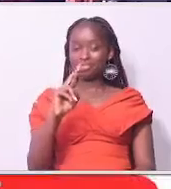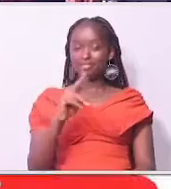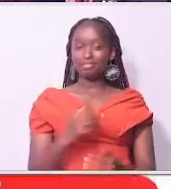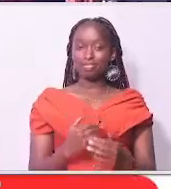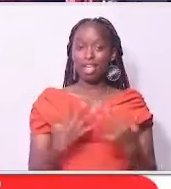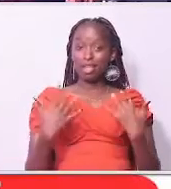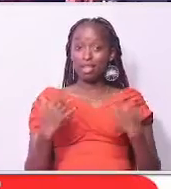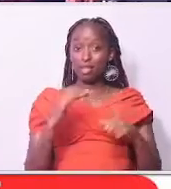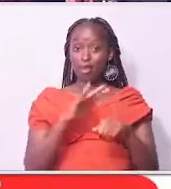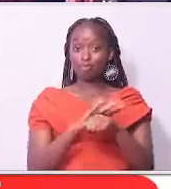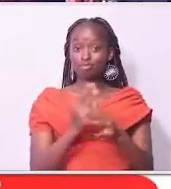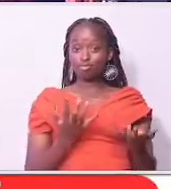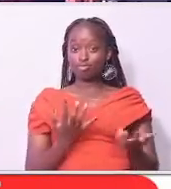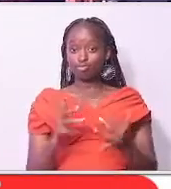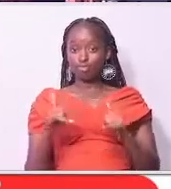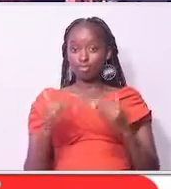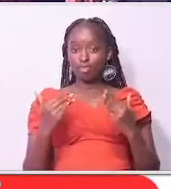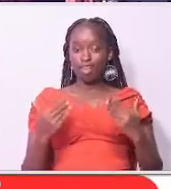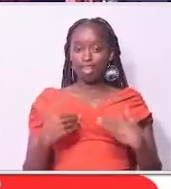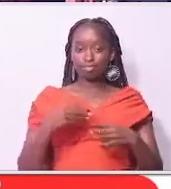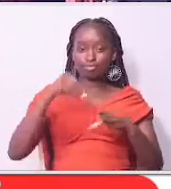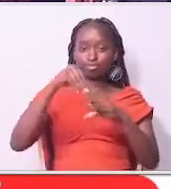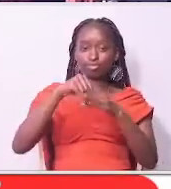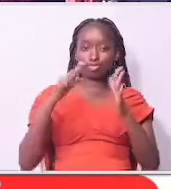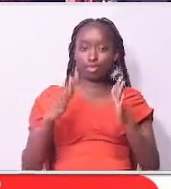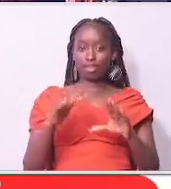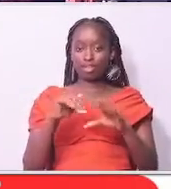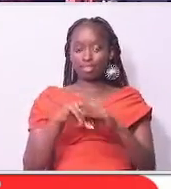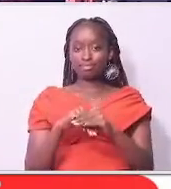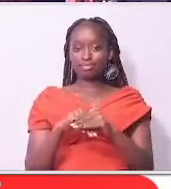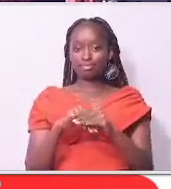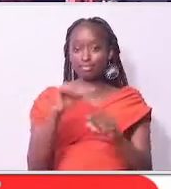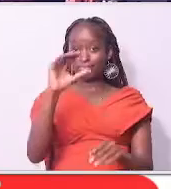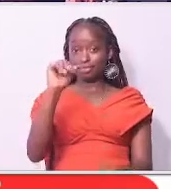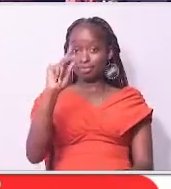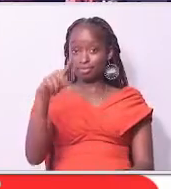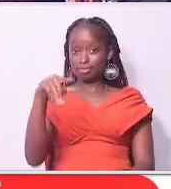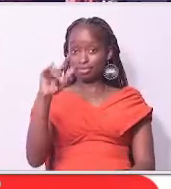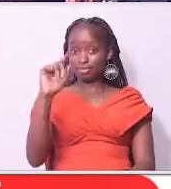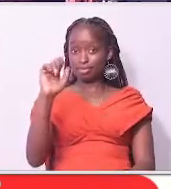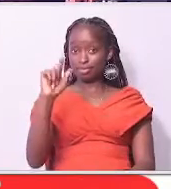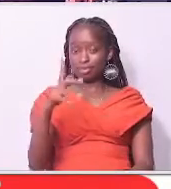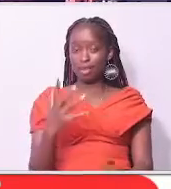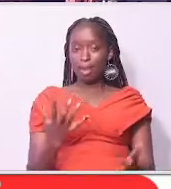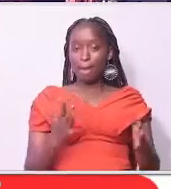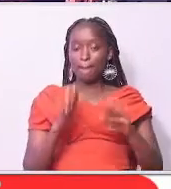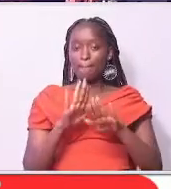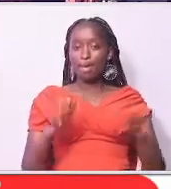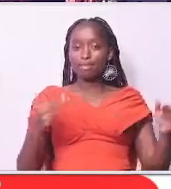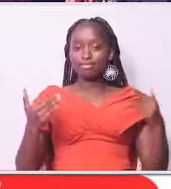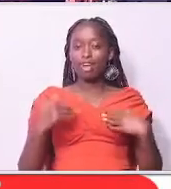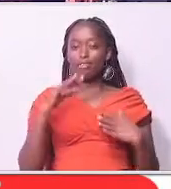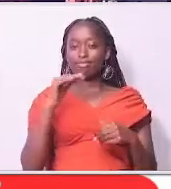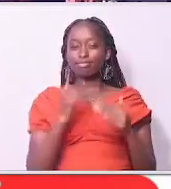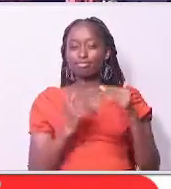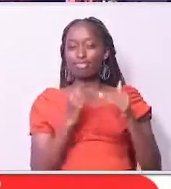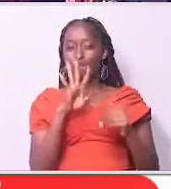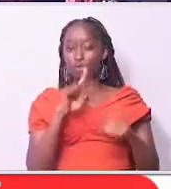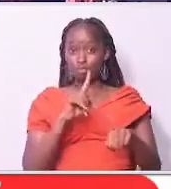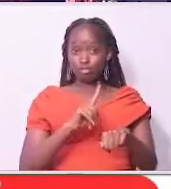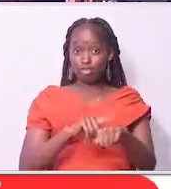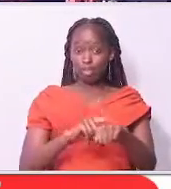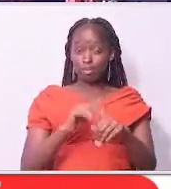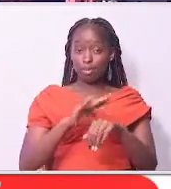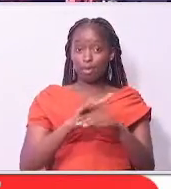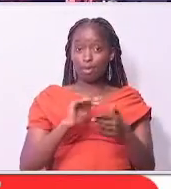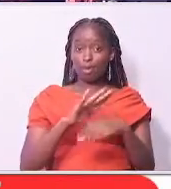On to business news. Investors in the capital markets will have almost four times the usual compensation in case of